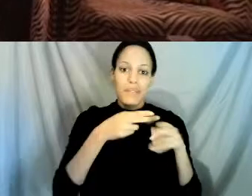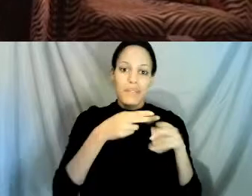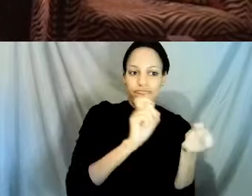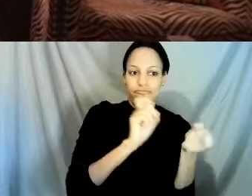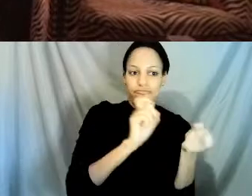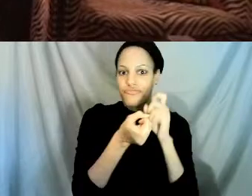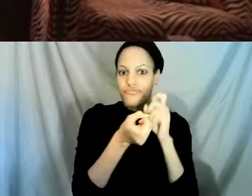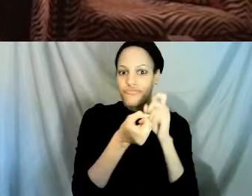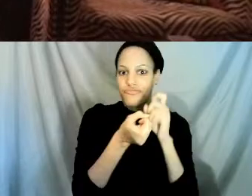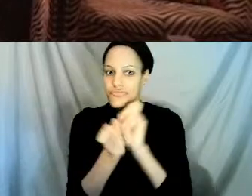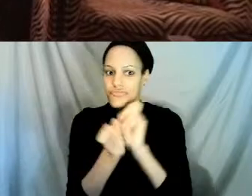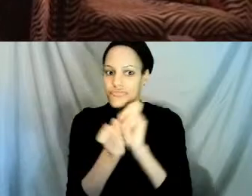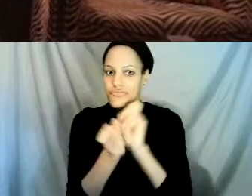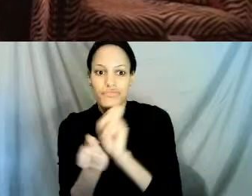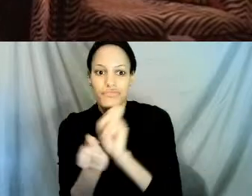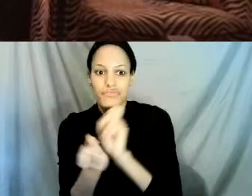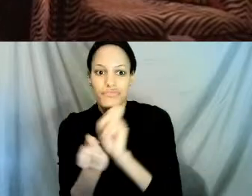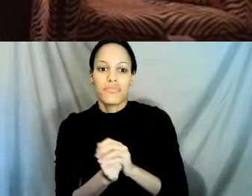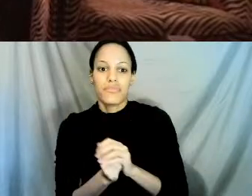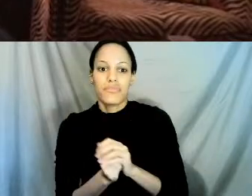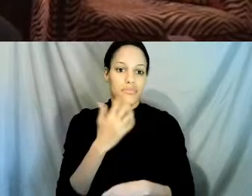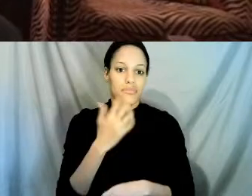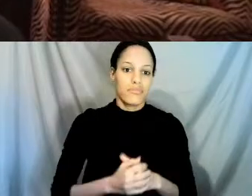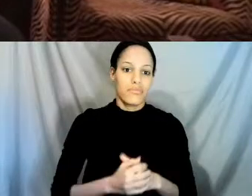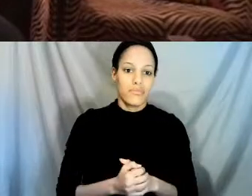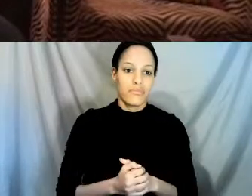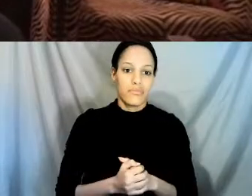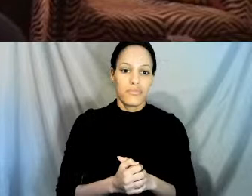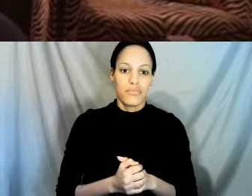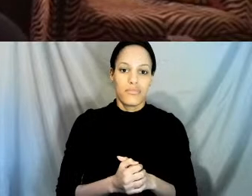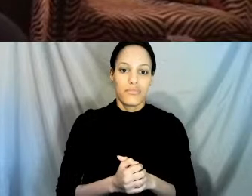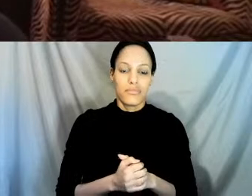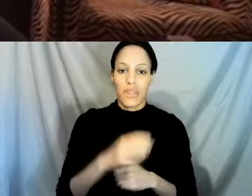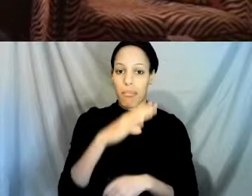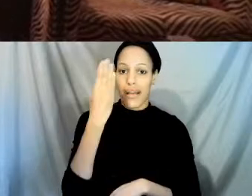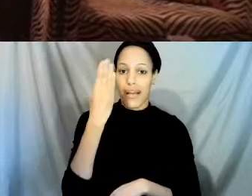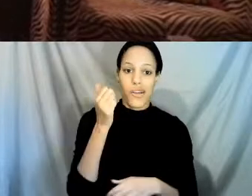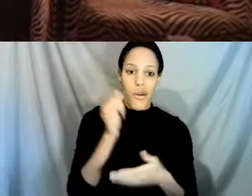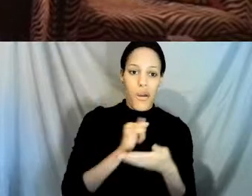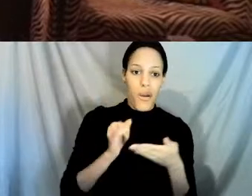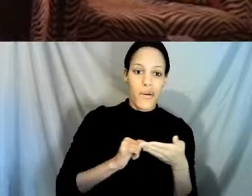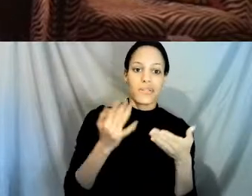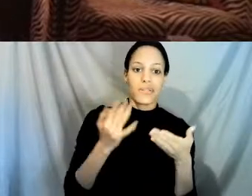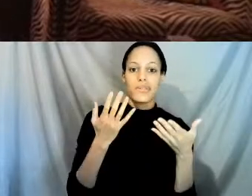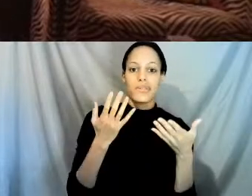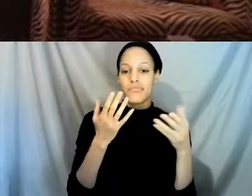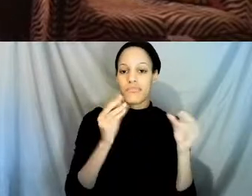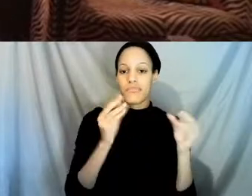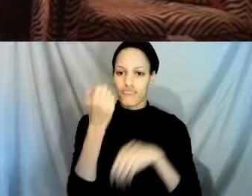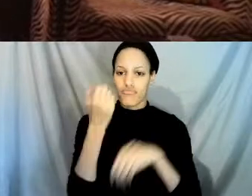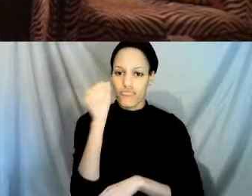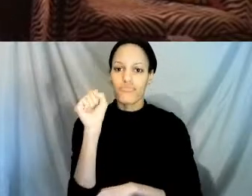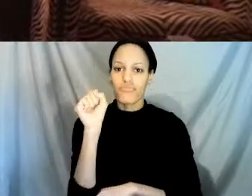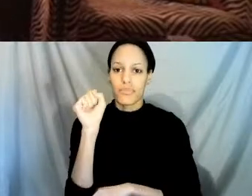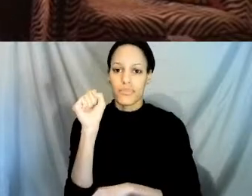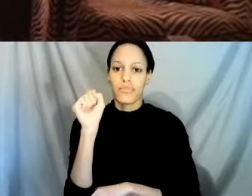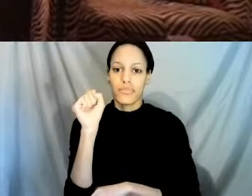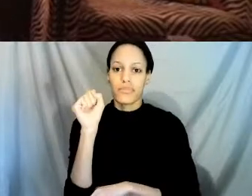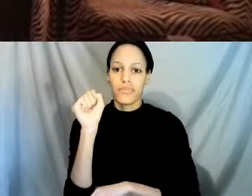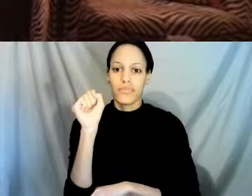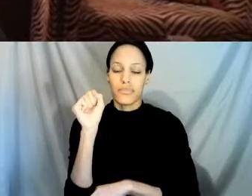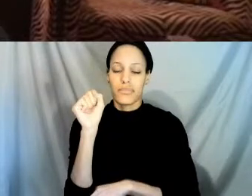very, very much both of them into the Black Arts Movement. And so that's where I come from. But I also come from